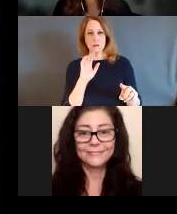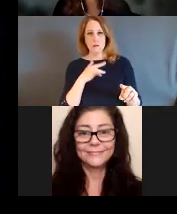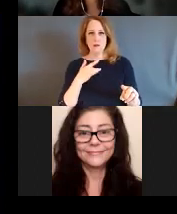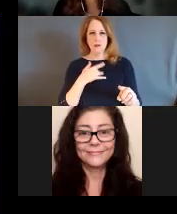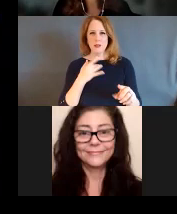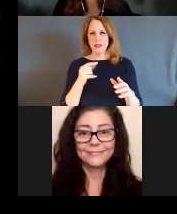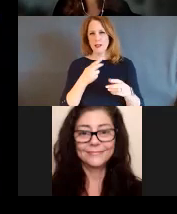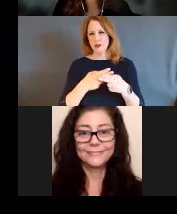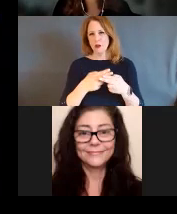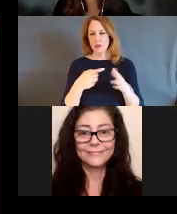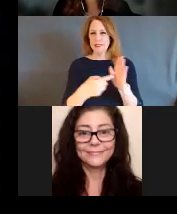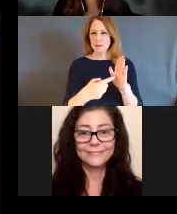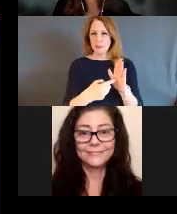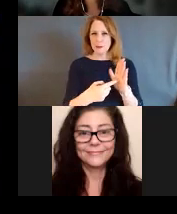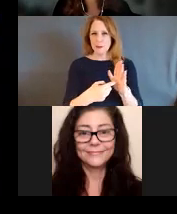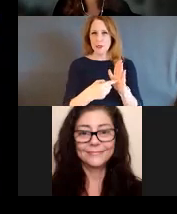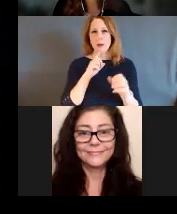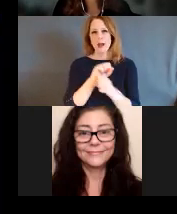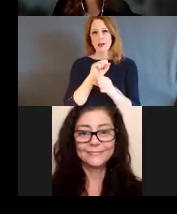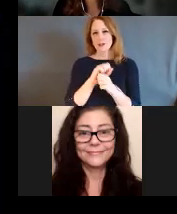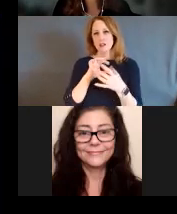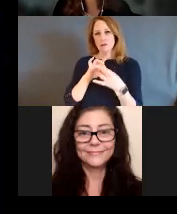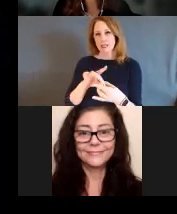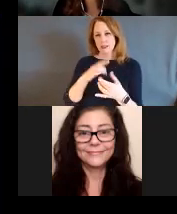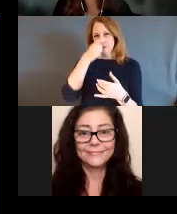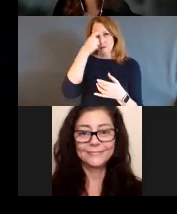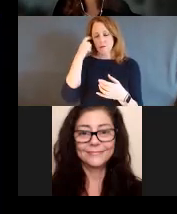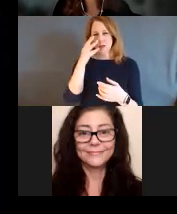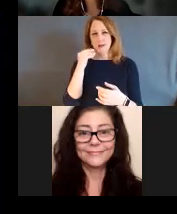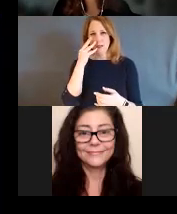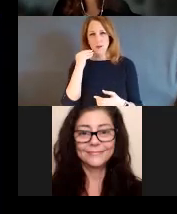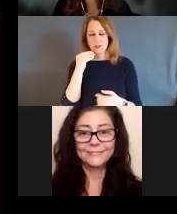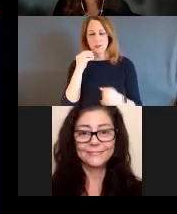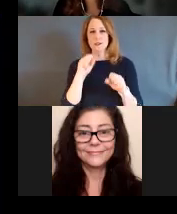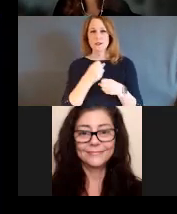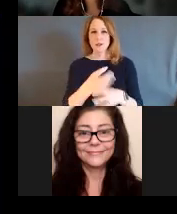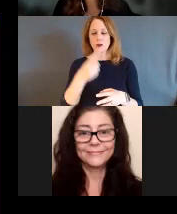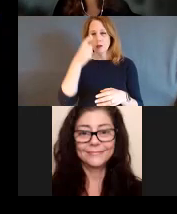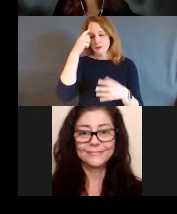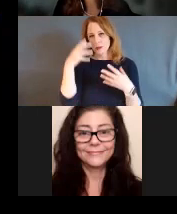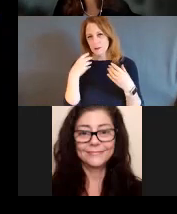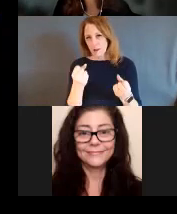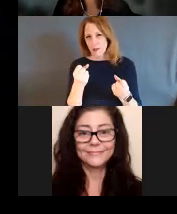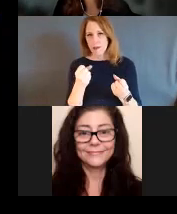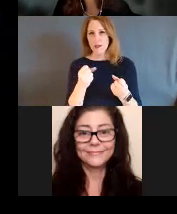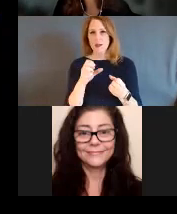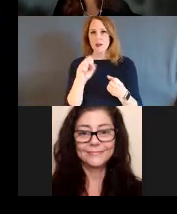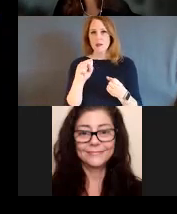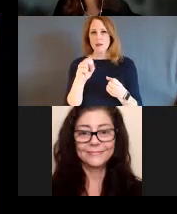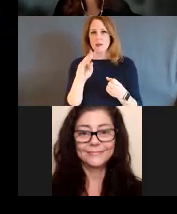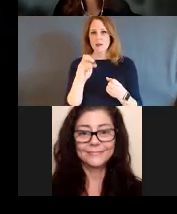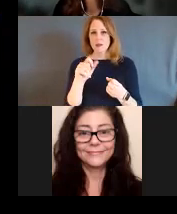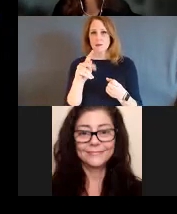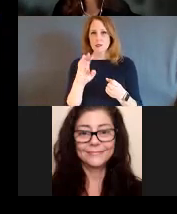are directly related to traumatic experiences that often cause mental health, substance abuse, and physical health